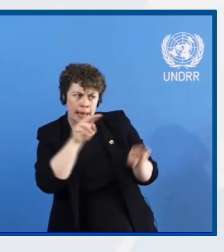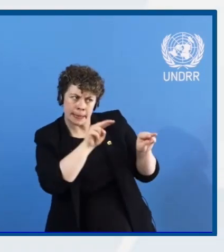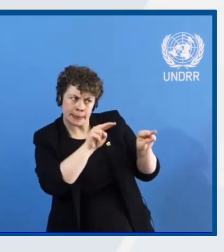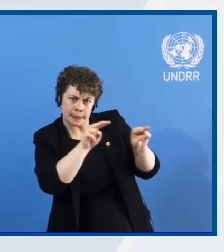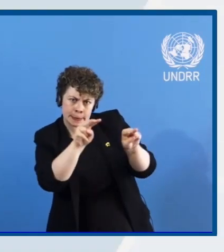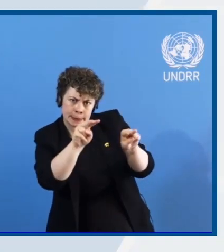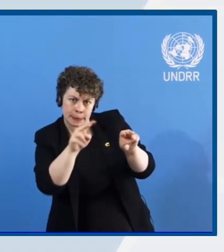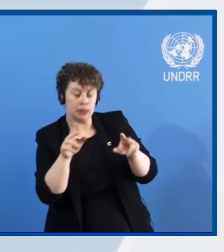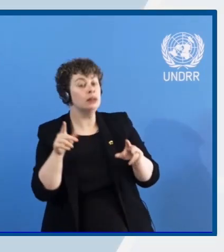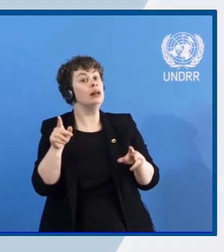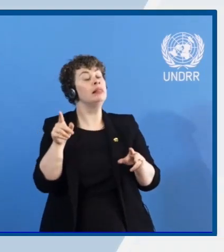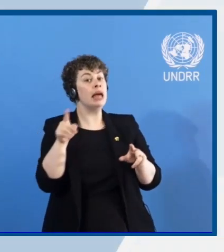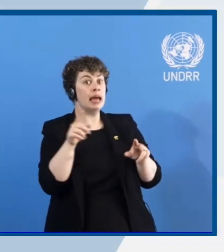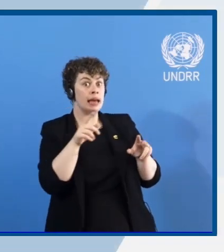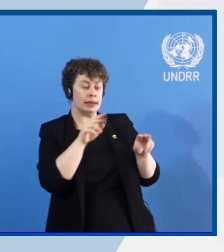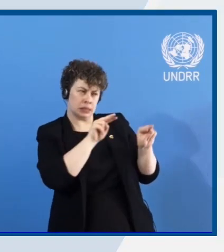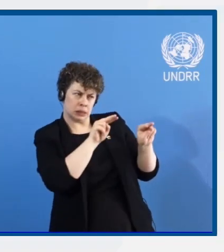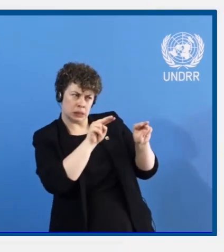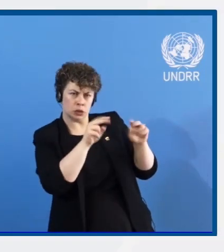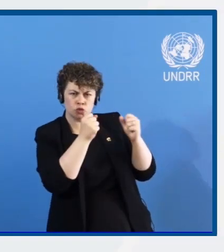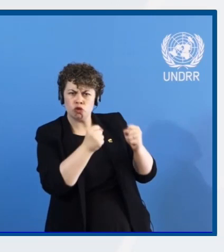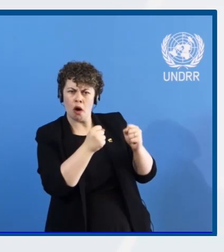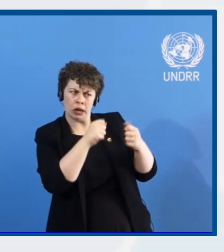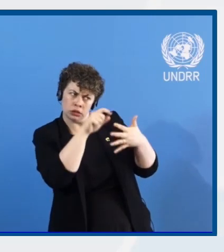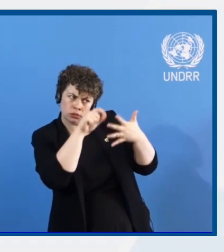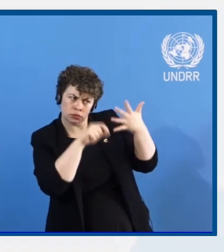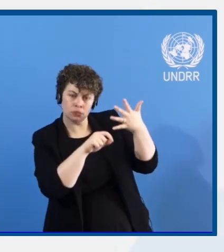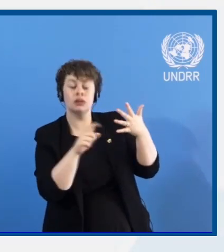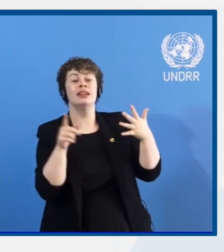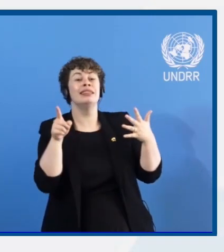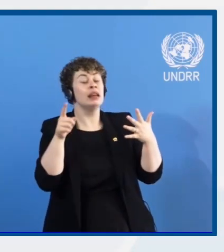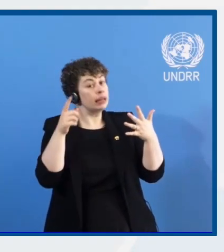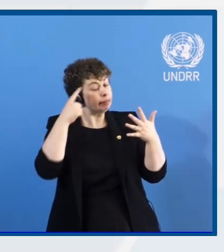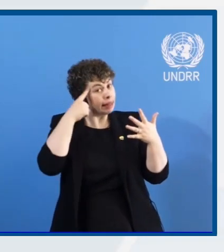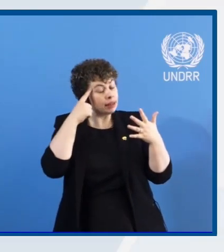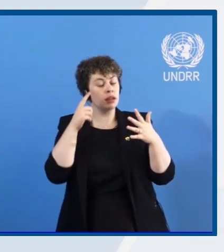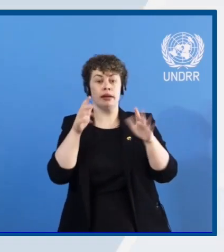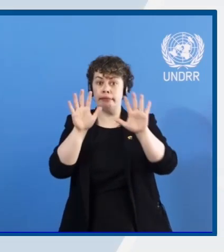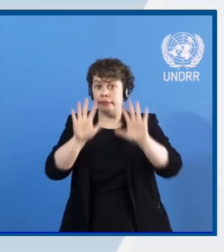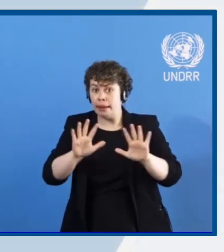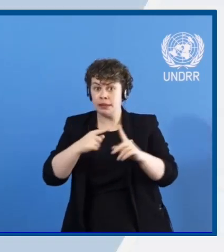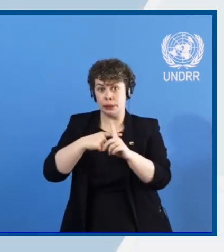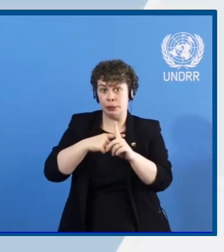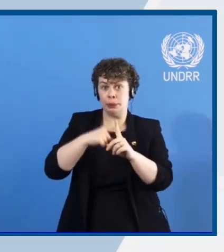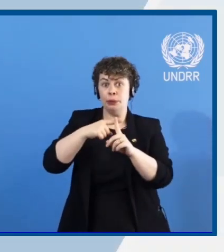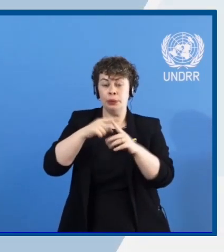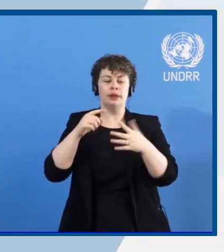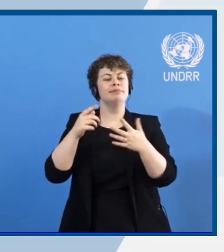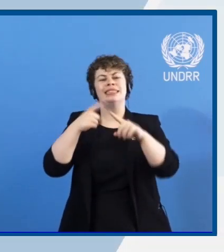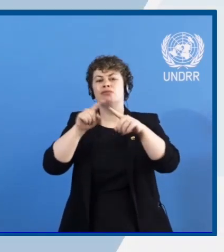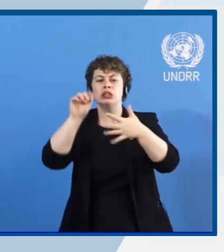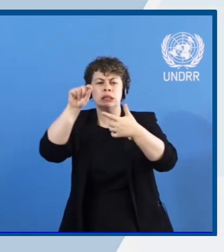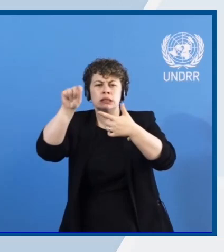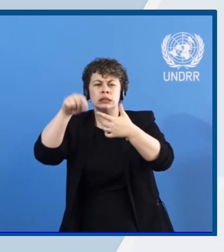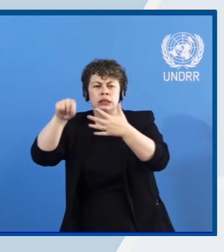branch, investment assessment branch, they're also using climate tools to